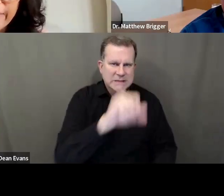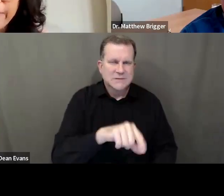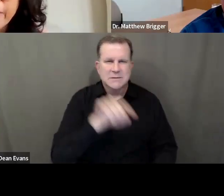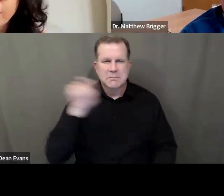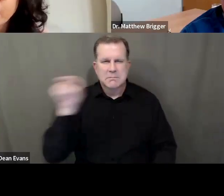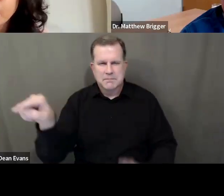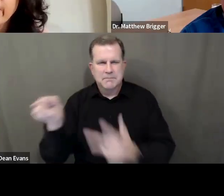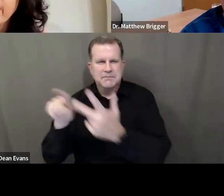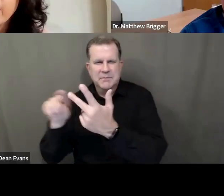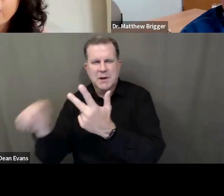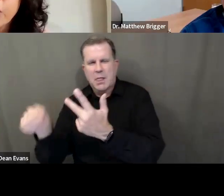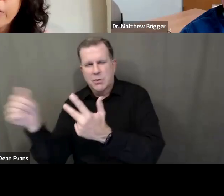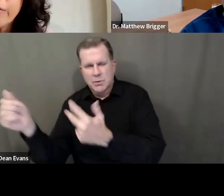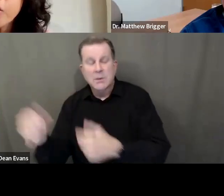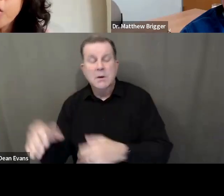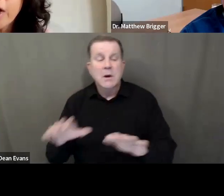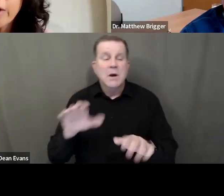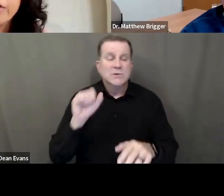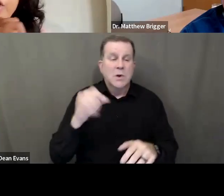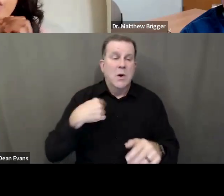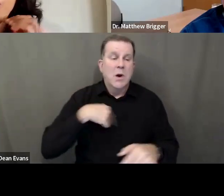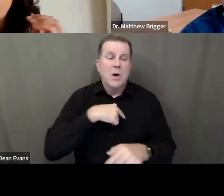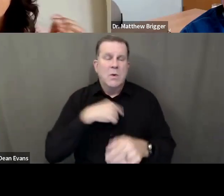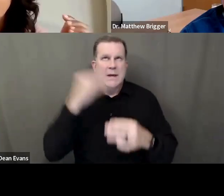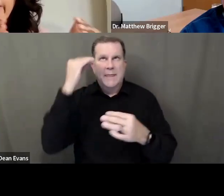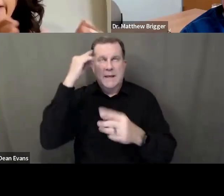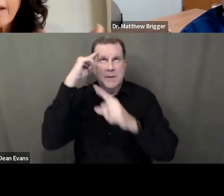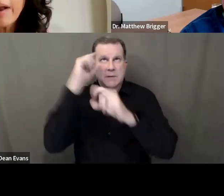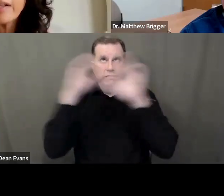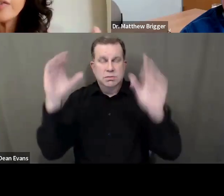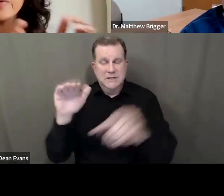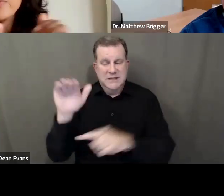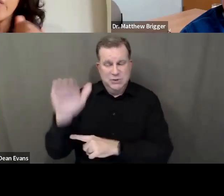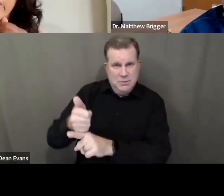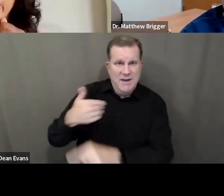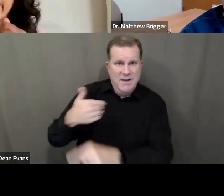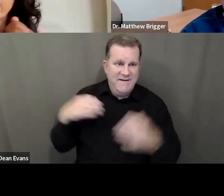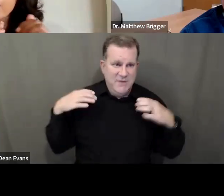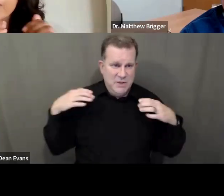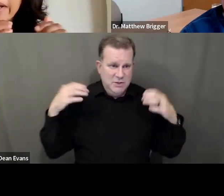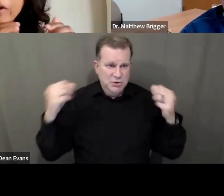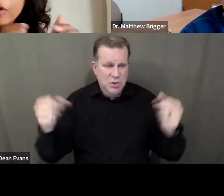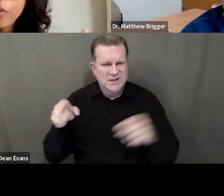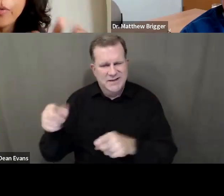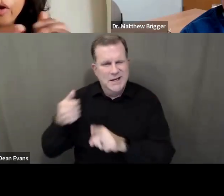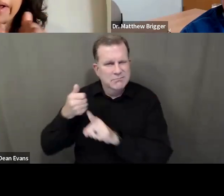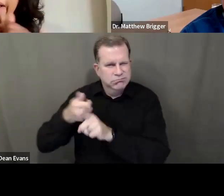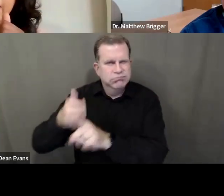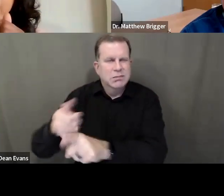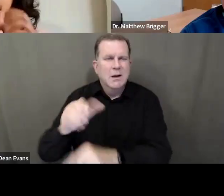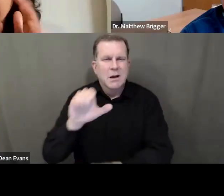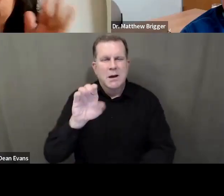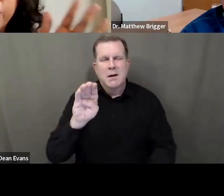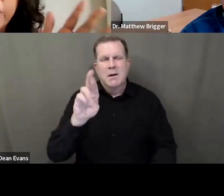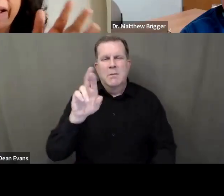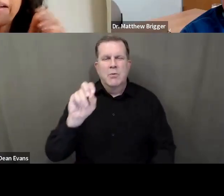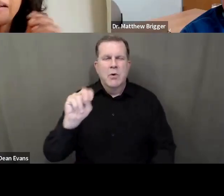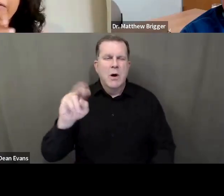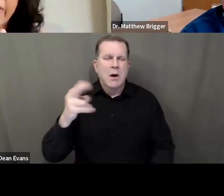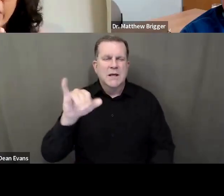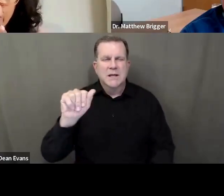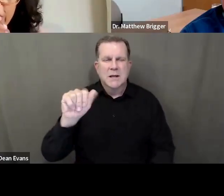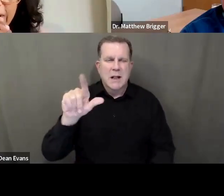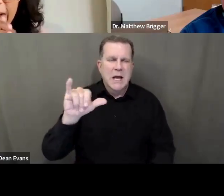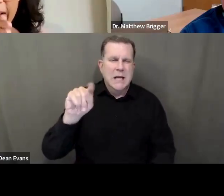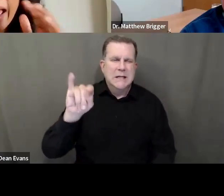are prescribed because you think of children with CHARGE who also get RSV bronchiolitis, metapneumobronchitis, different